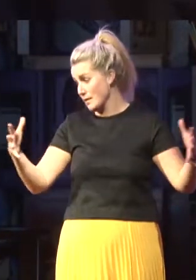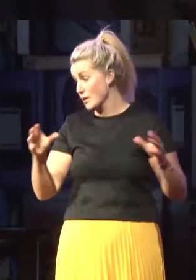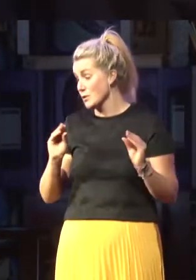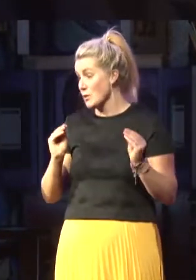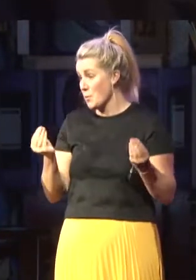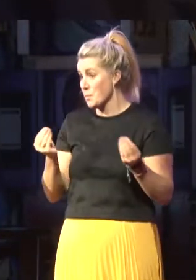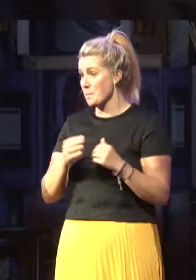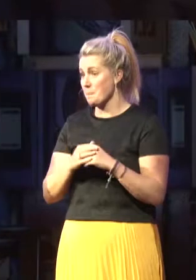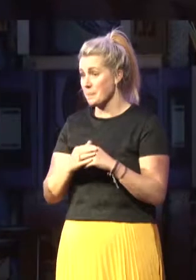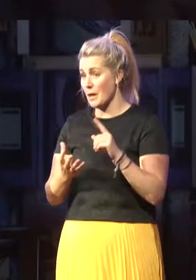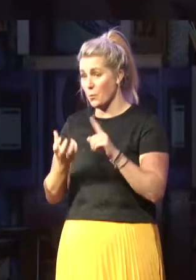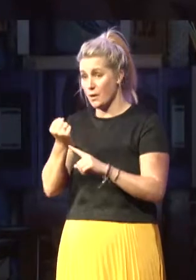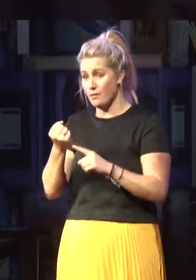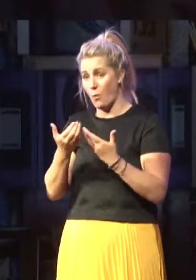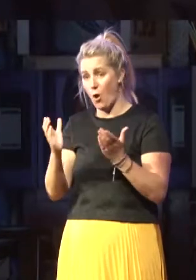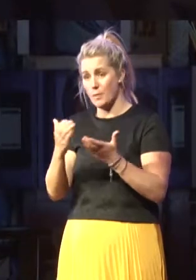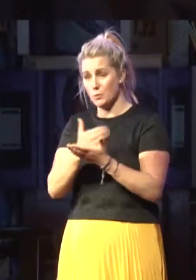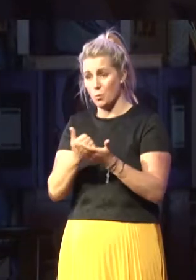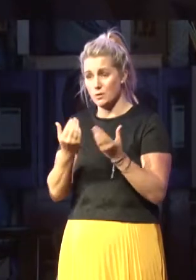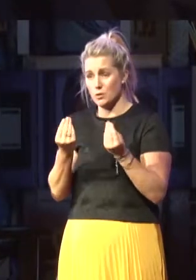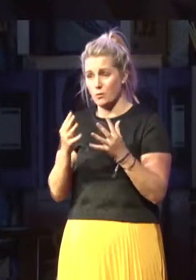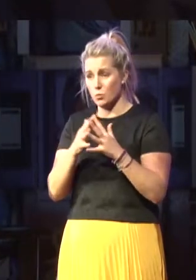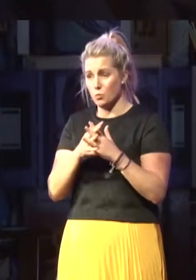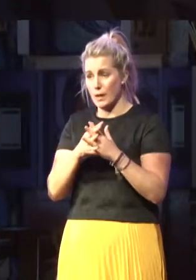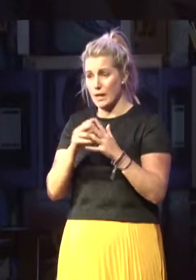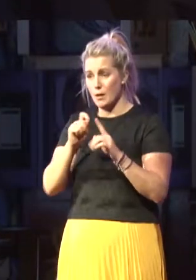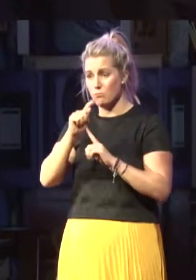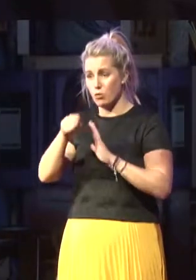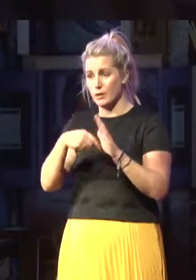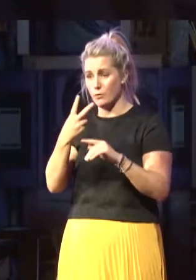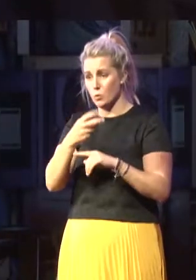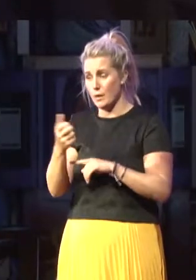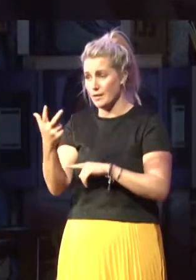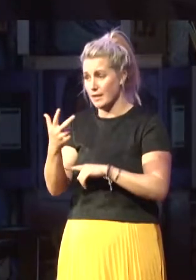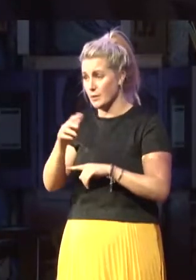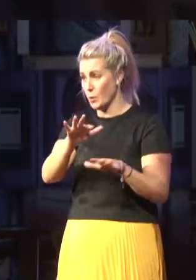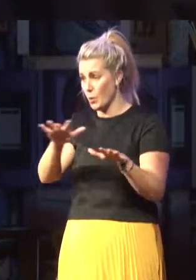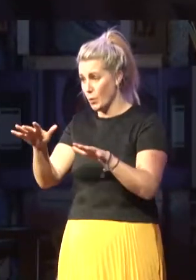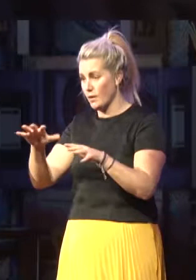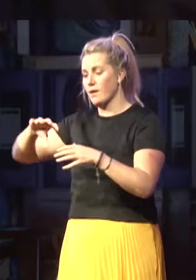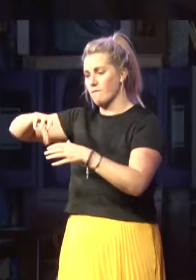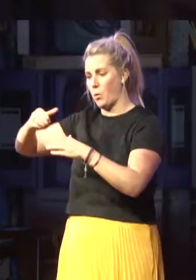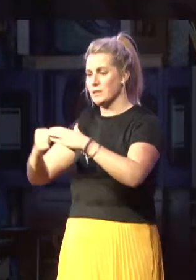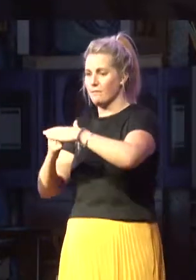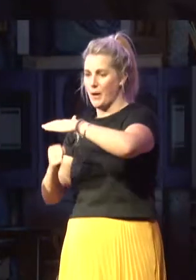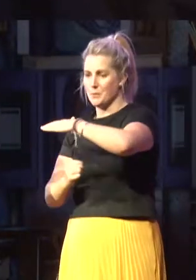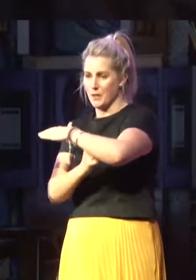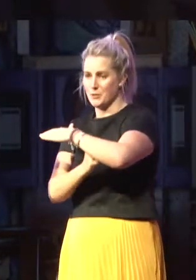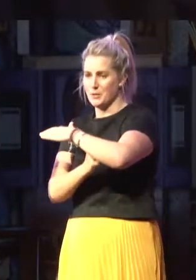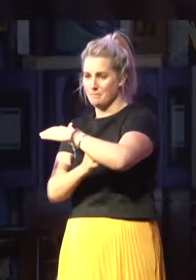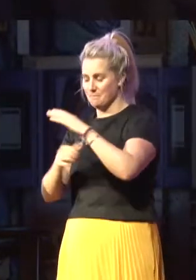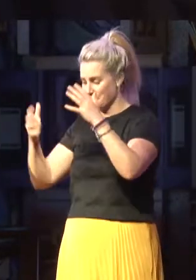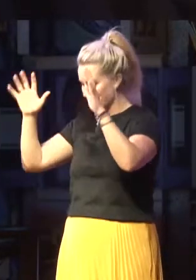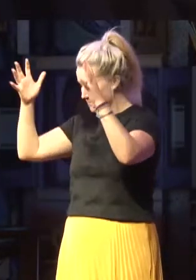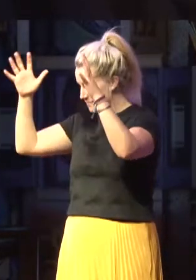So, the winner of the Open Source Software Project for 2018 is the Faucet Foundation for Faucet's